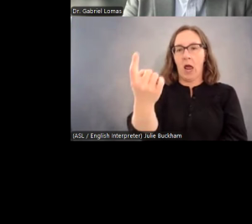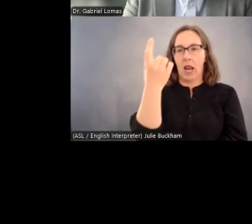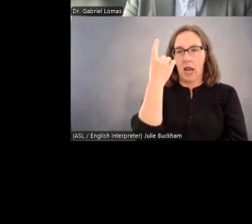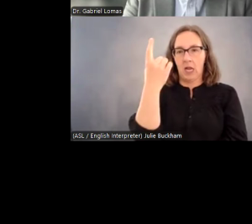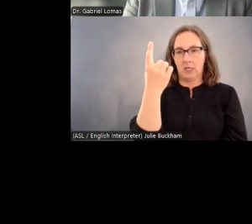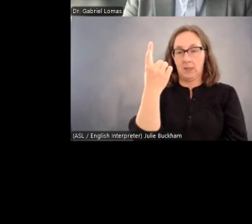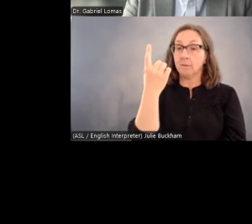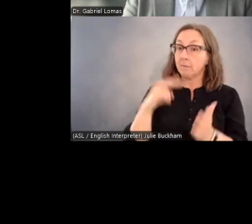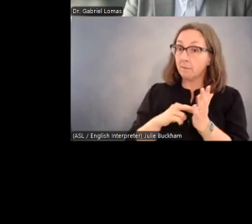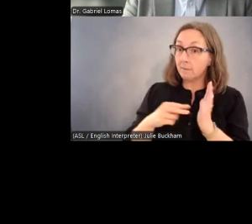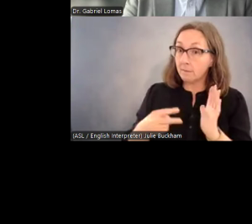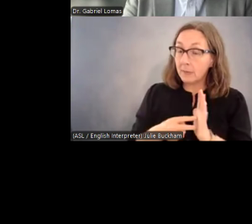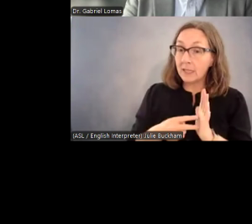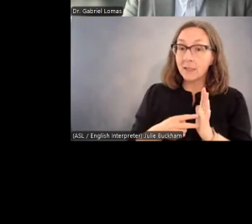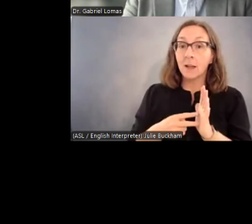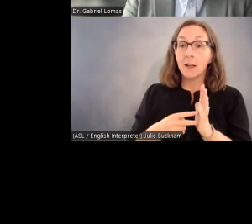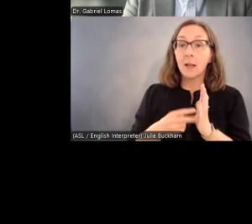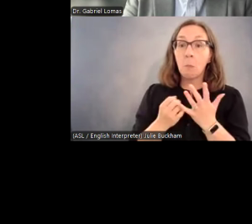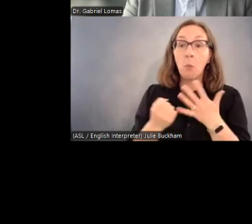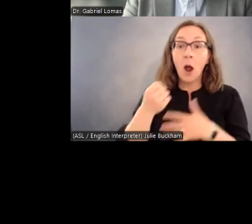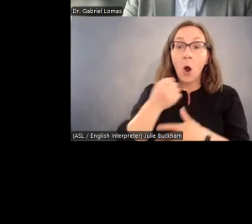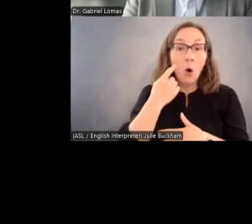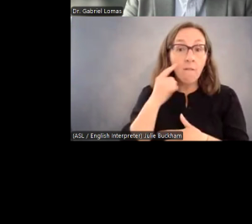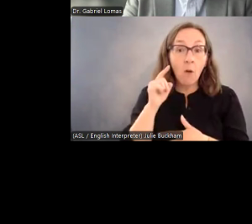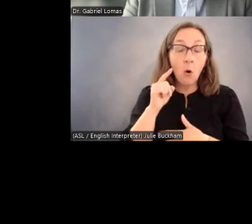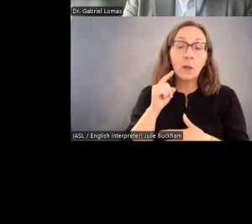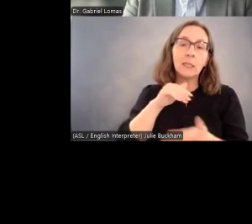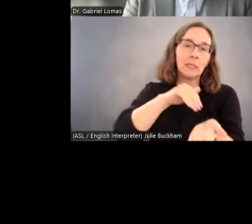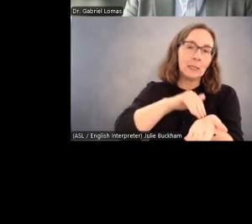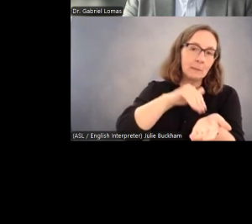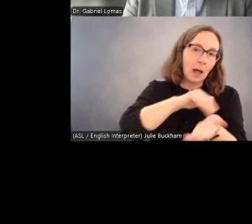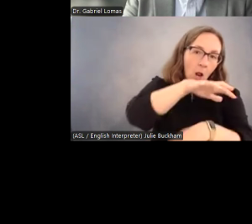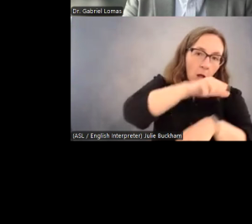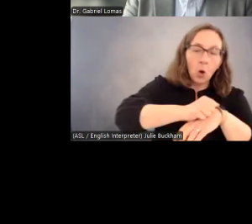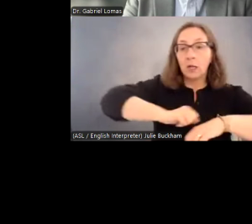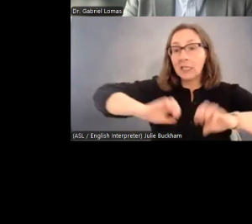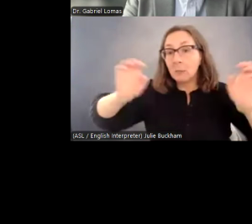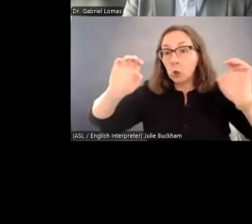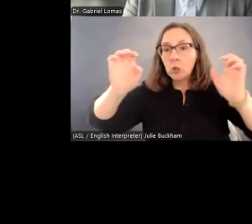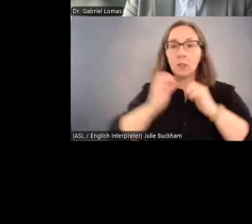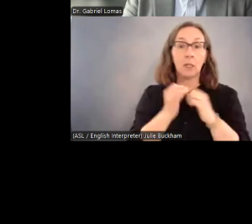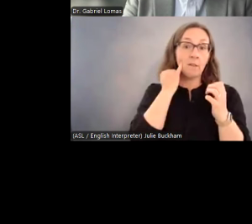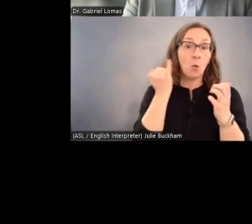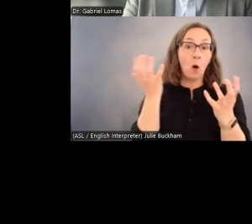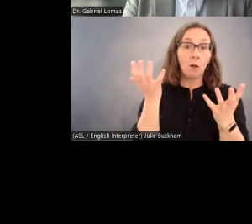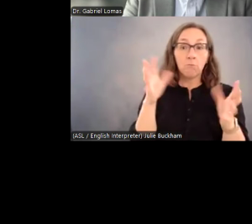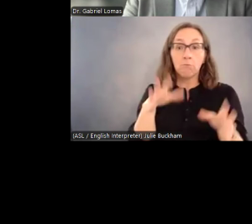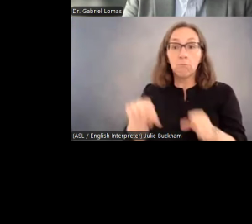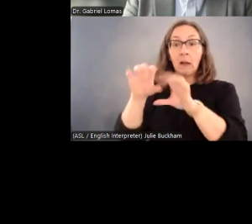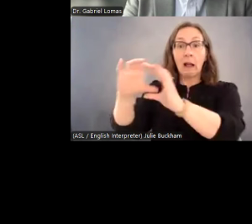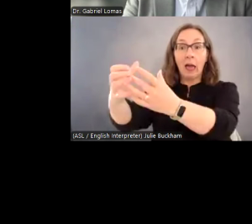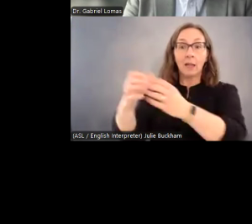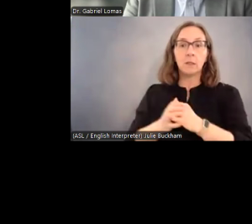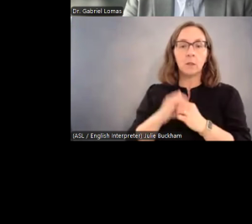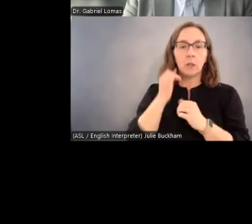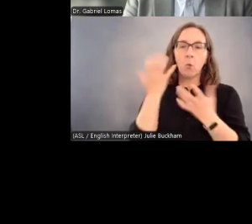means the priority is given to medical appointments and emergencies. If you want to take a class, if you want to go to a